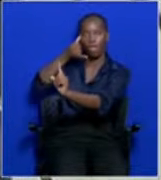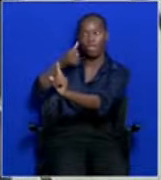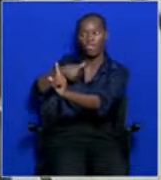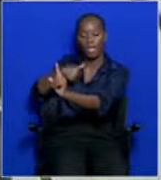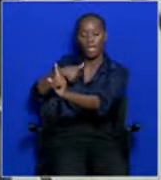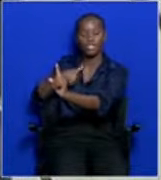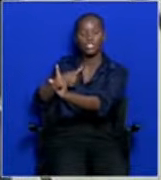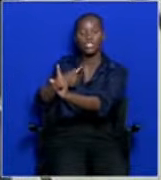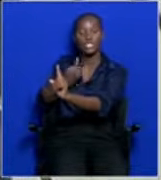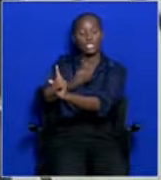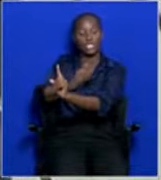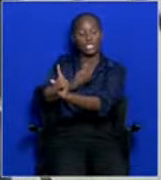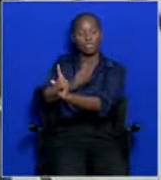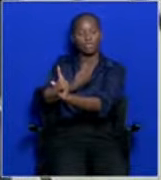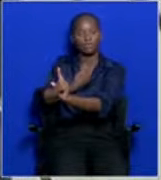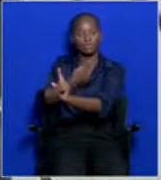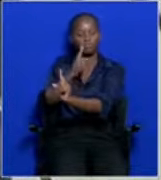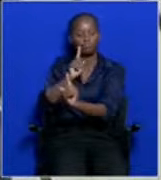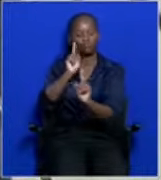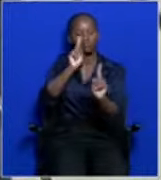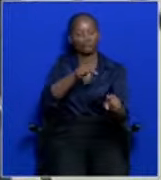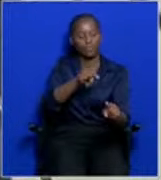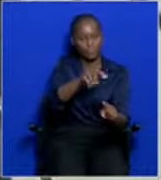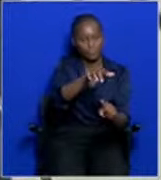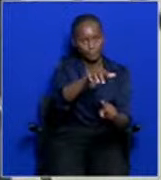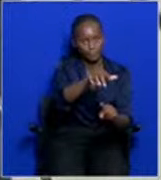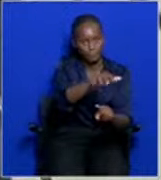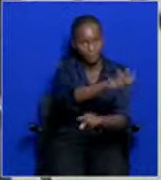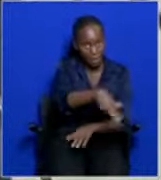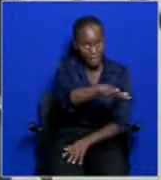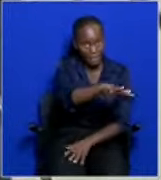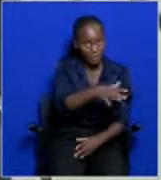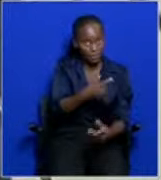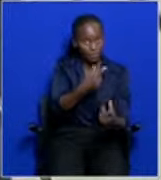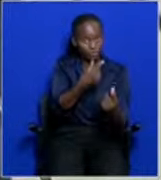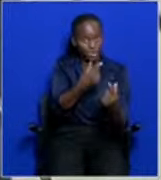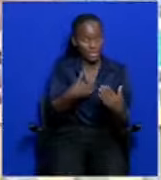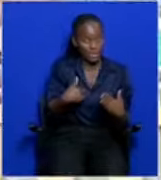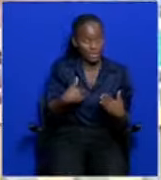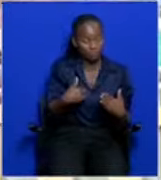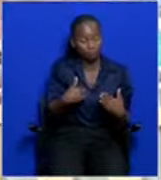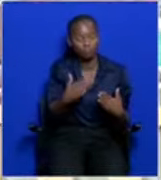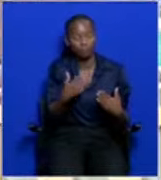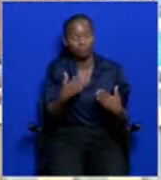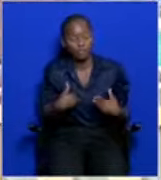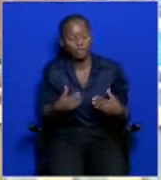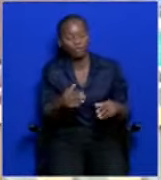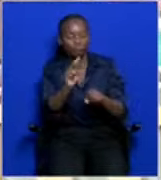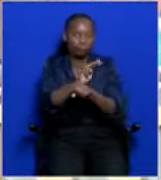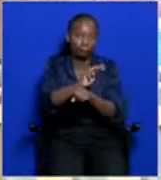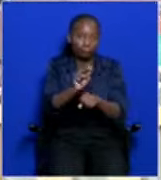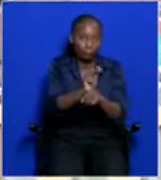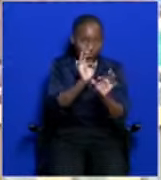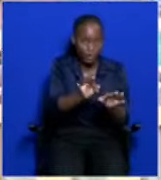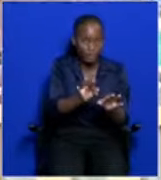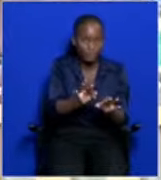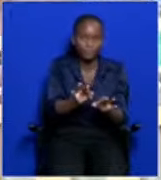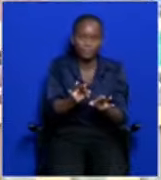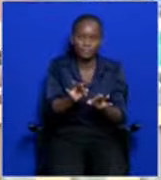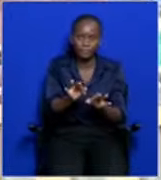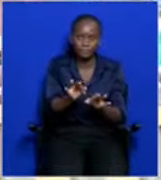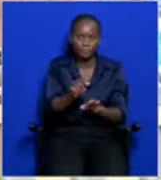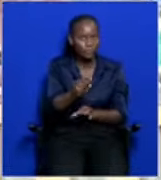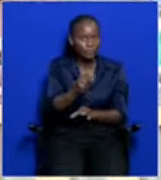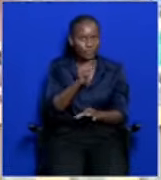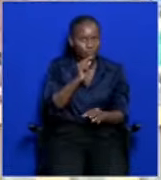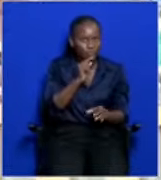Then let's assume everything was done legitimately and was done according to procedure. There would be nothing wrong with an informant